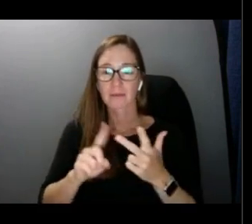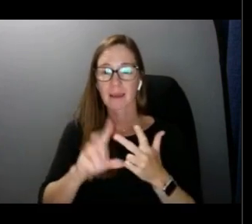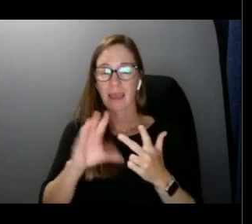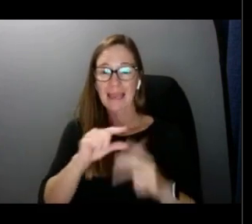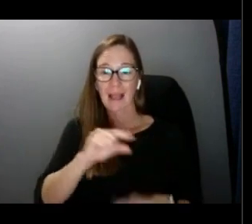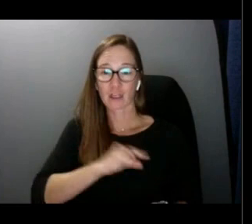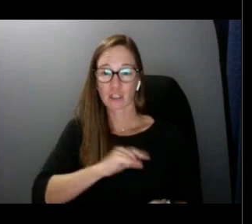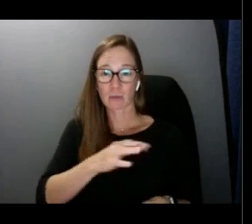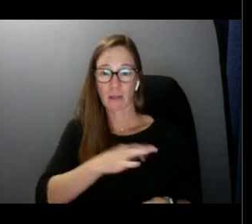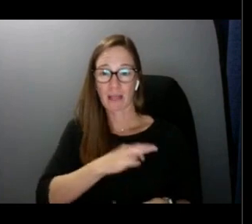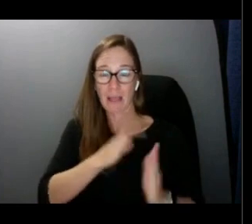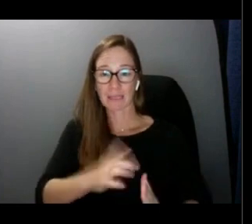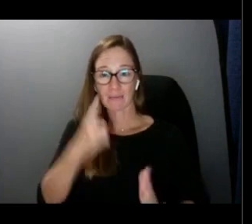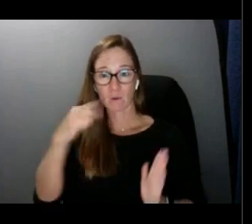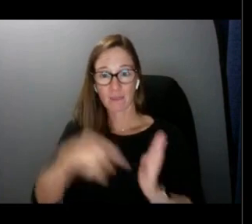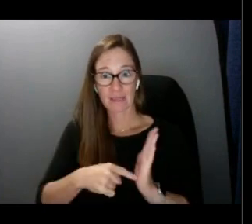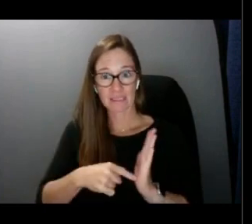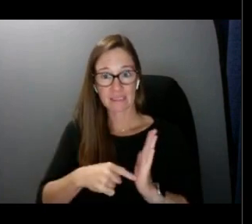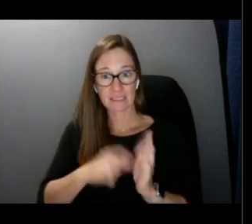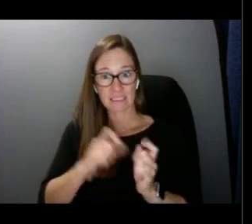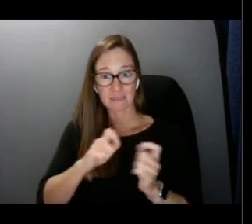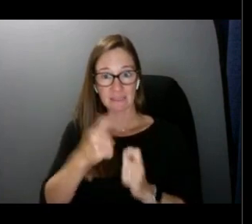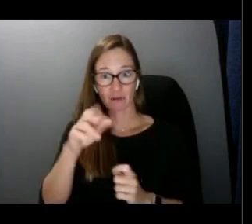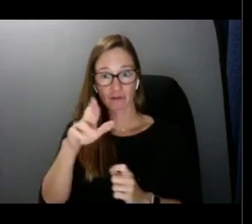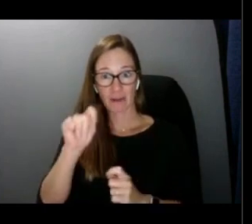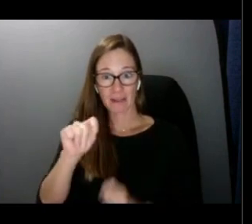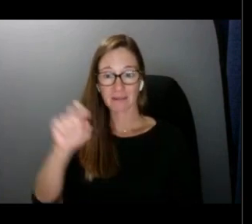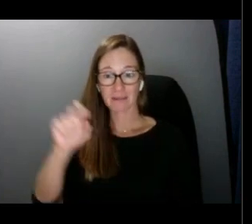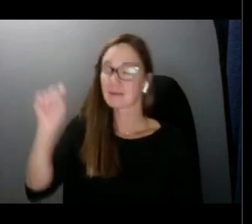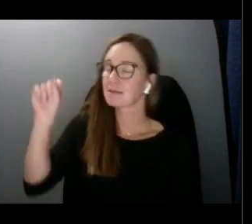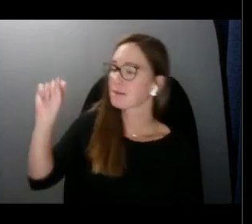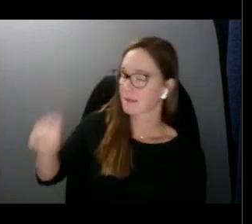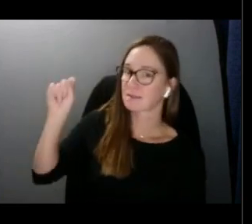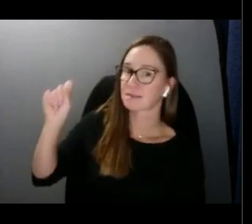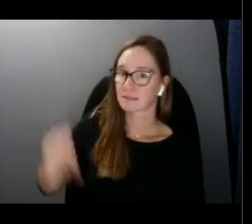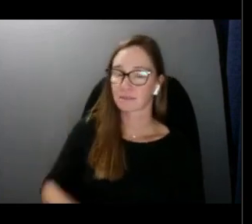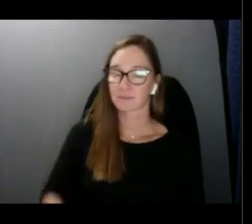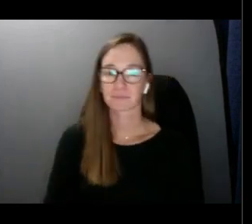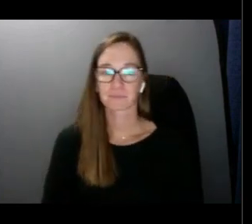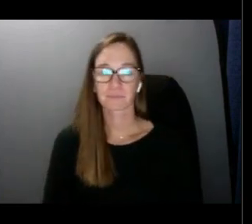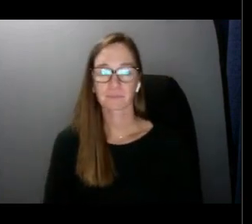eligible applicant for this grant? Yes.